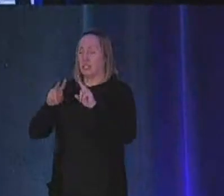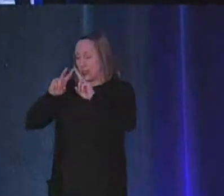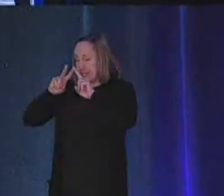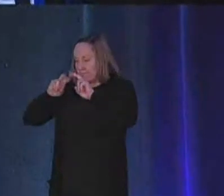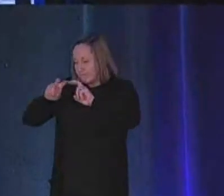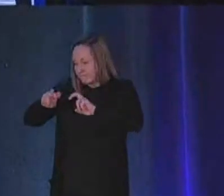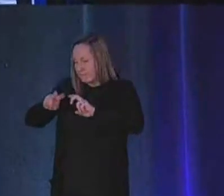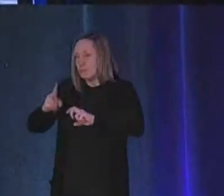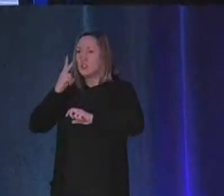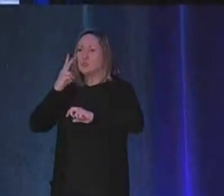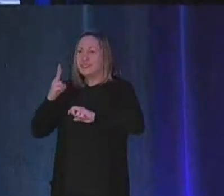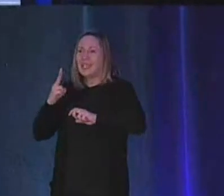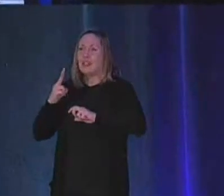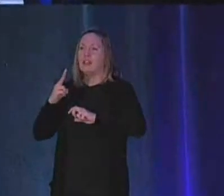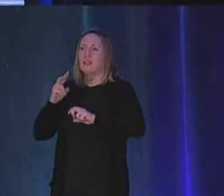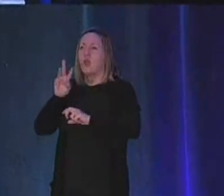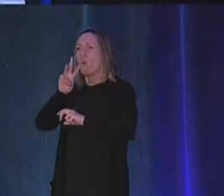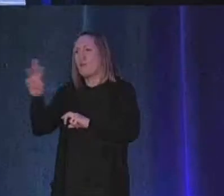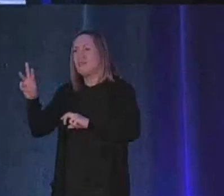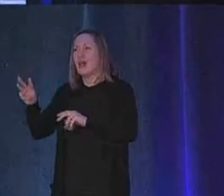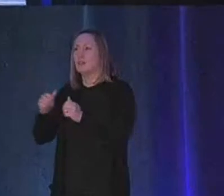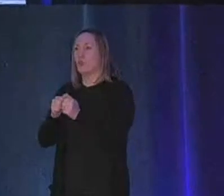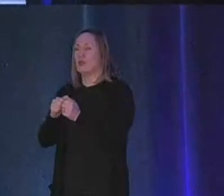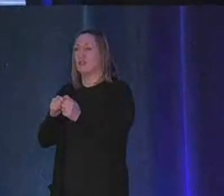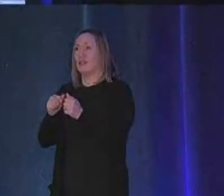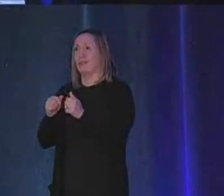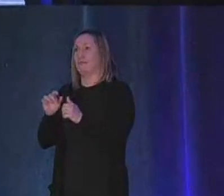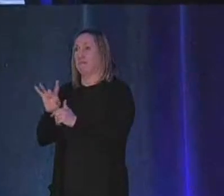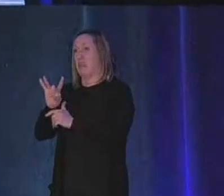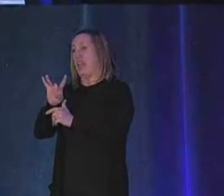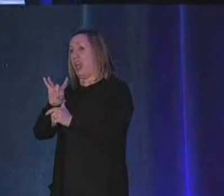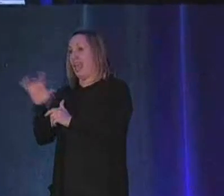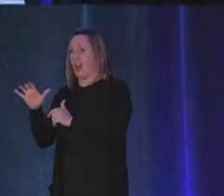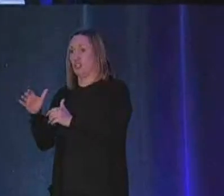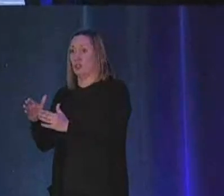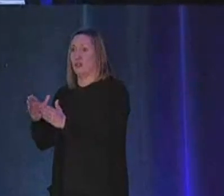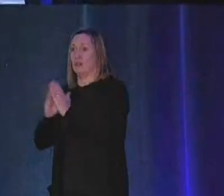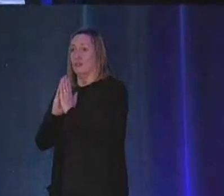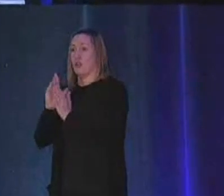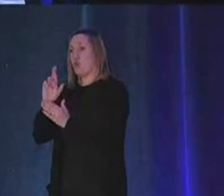we see sites with like 800 requests.